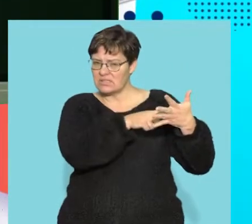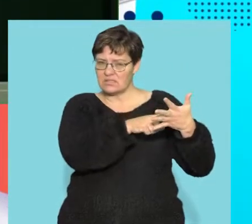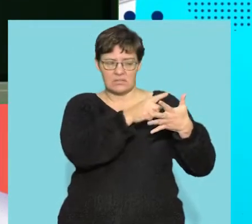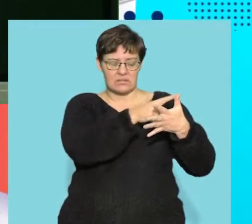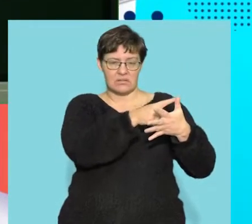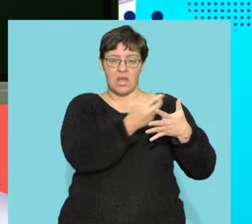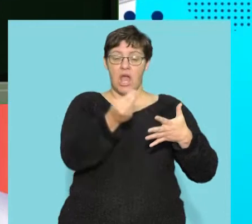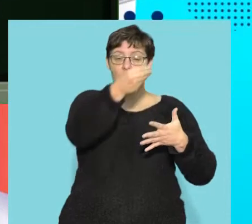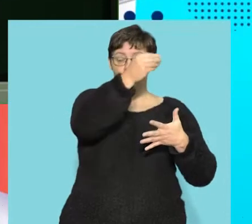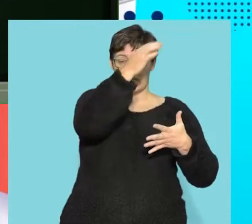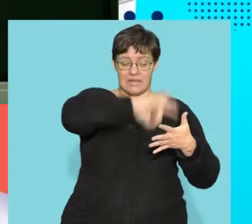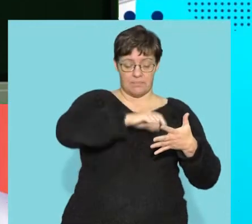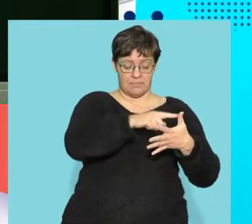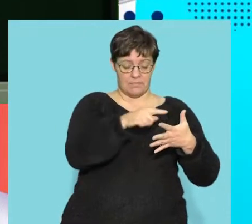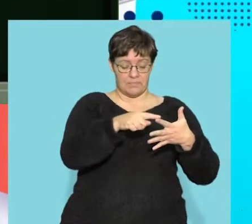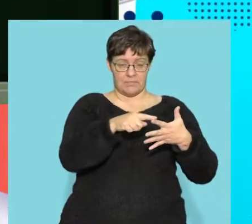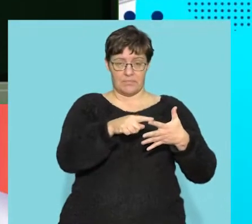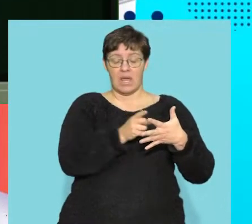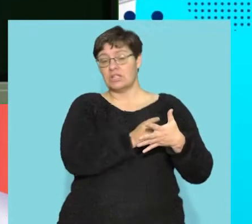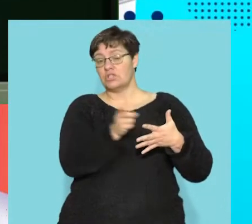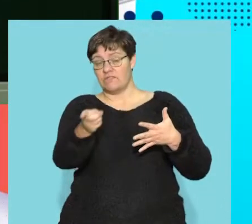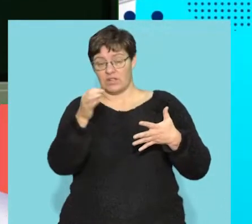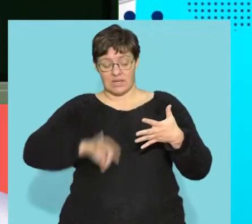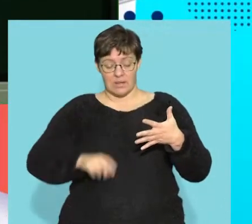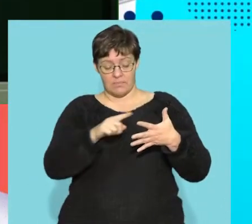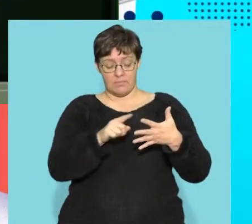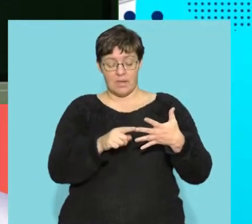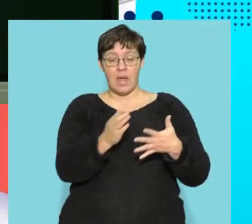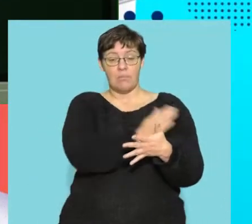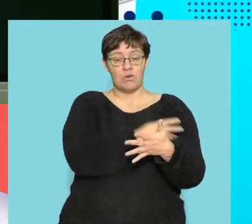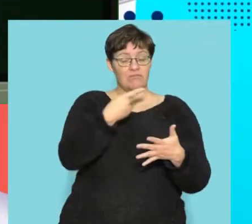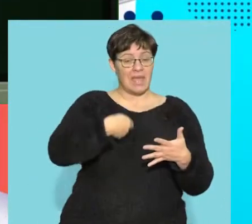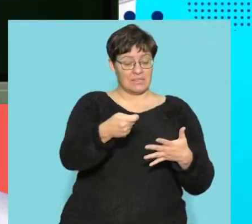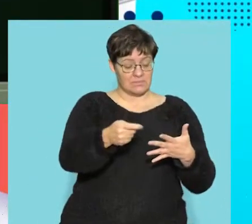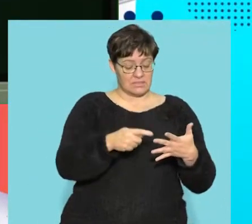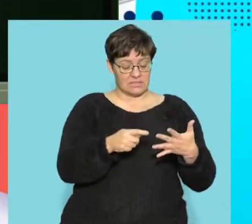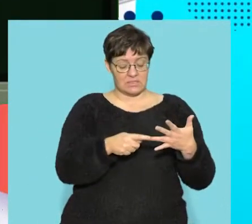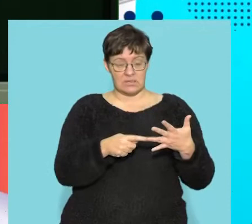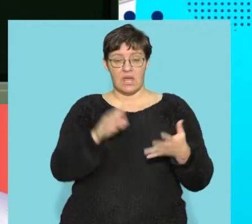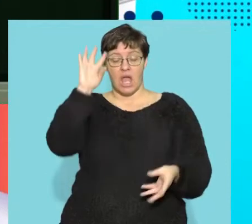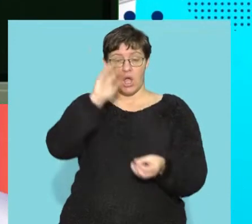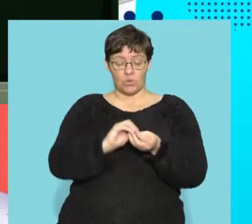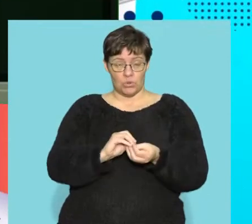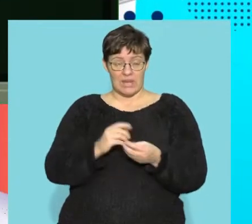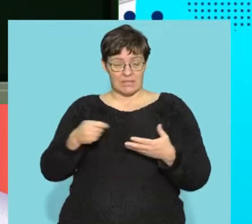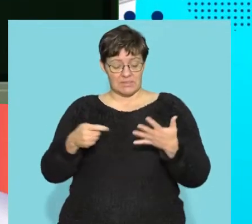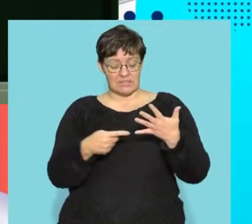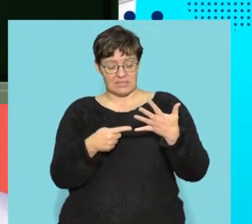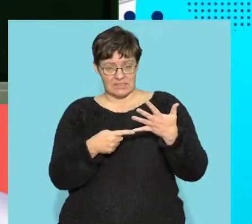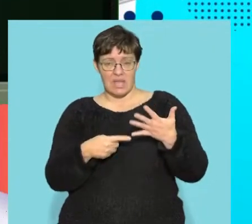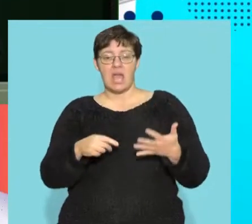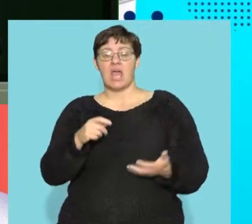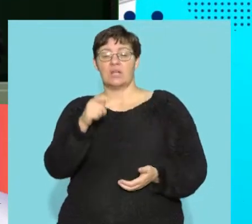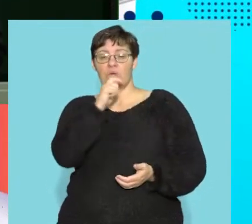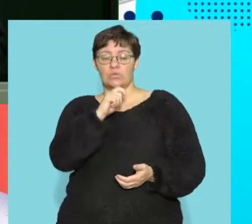income, deferred income, prepaid expenses, accrued expenses, and consumable stores